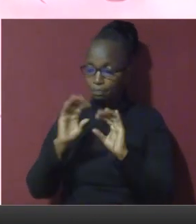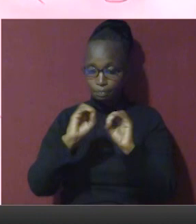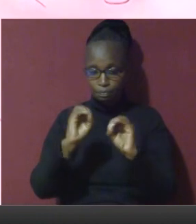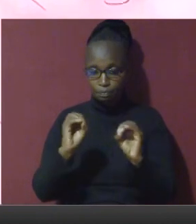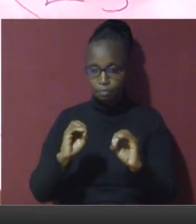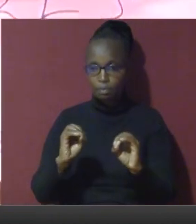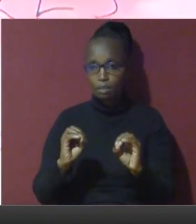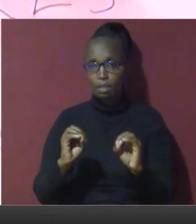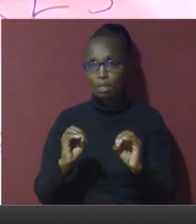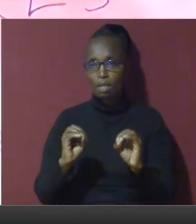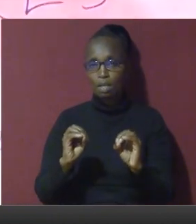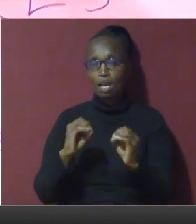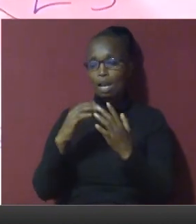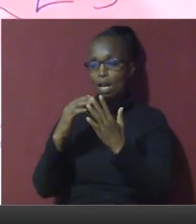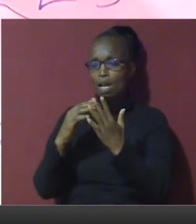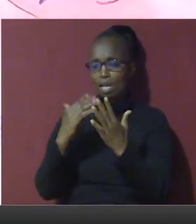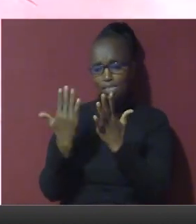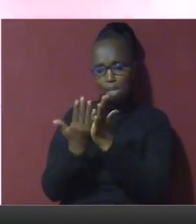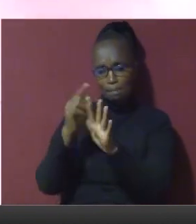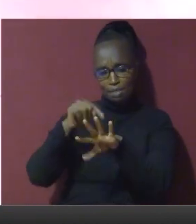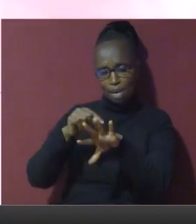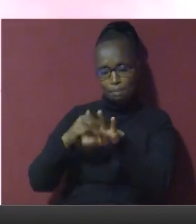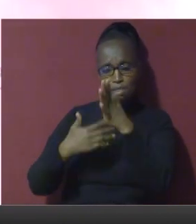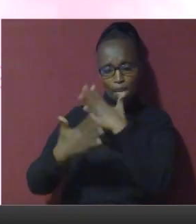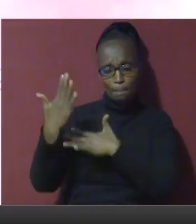mara, kuna time fulani hapo hivyo